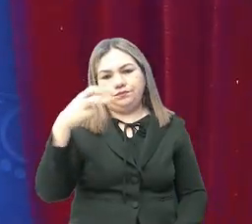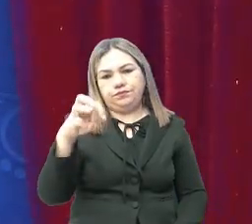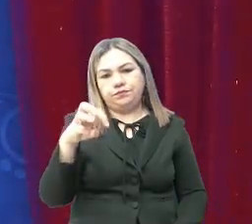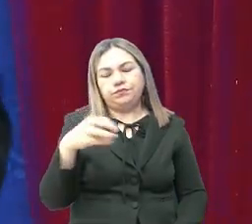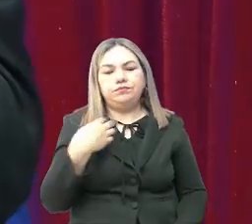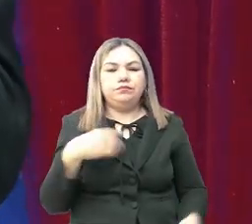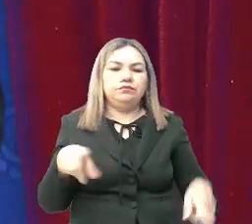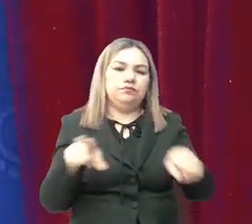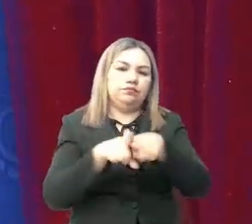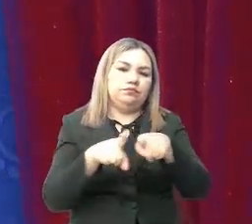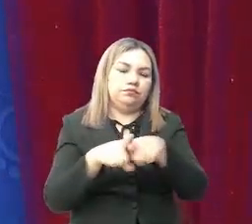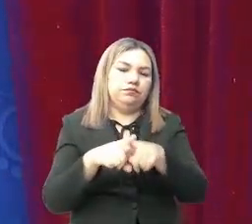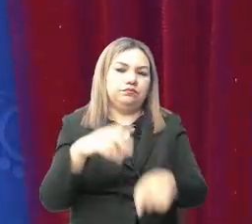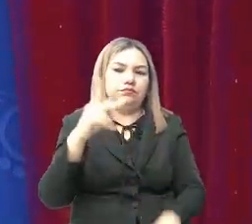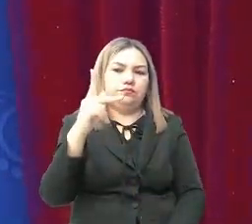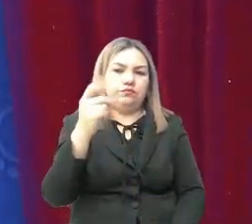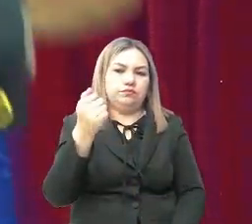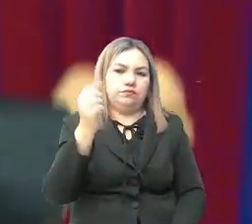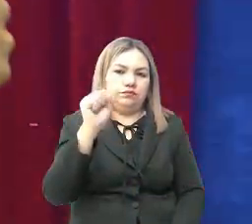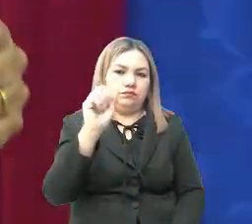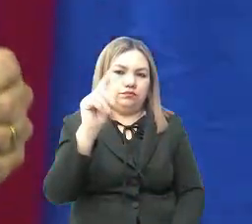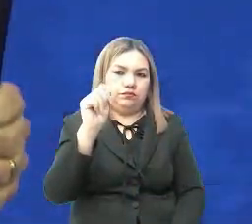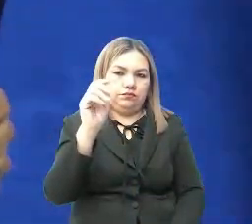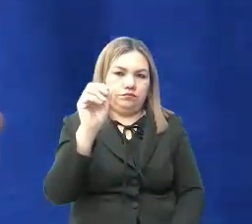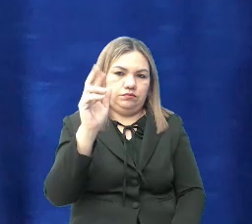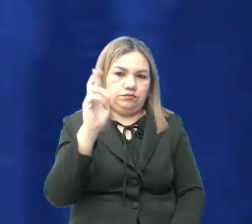a man, pastor, we're going to unite.